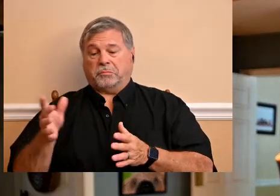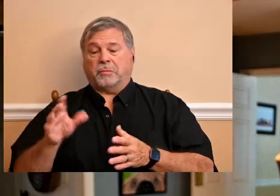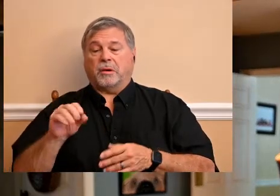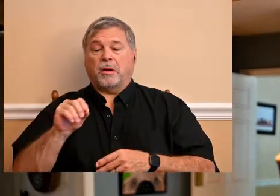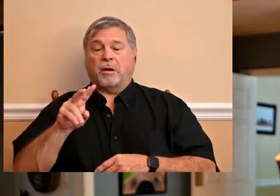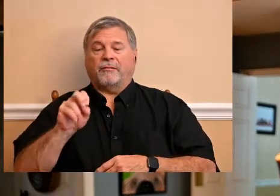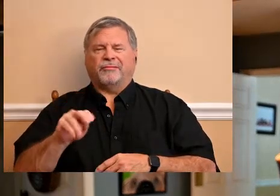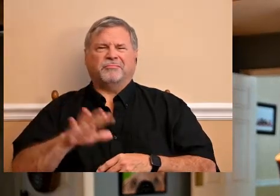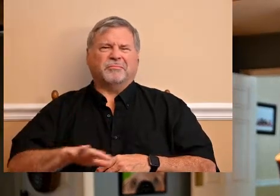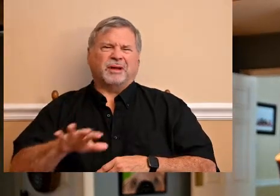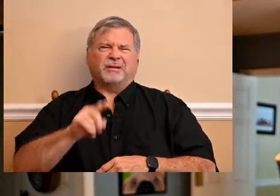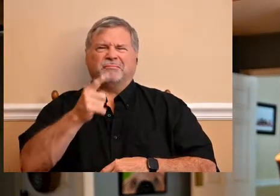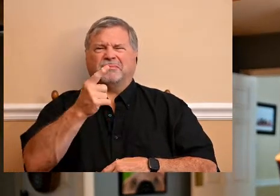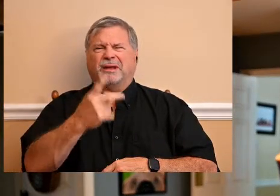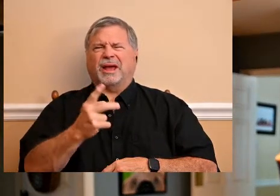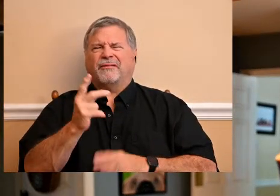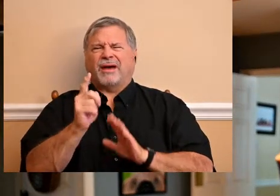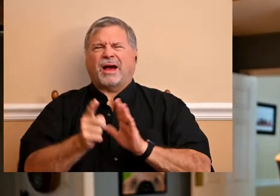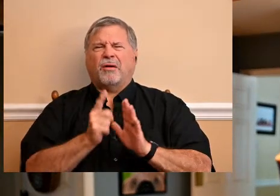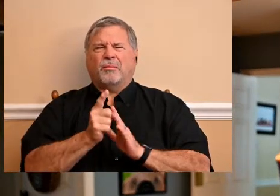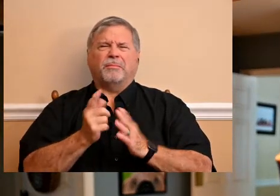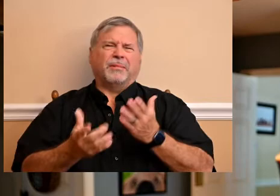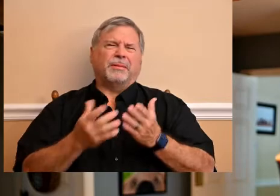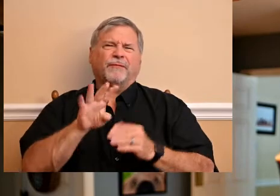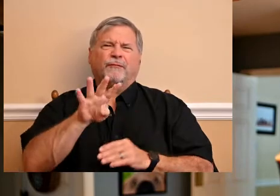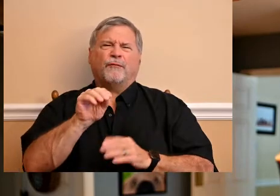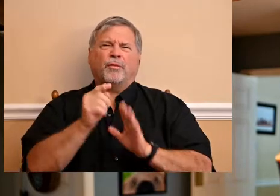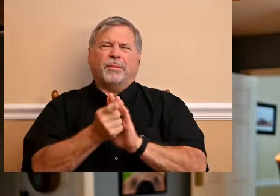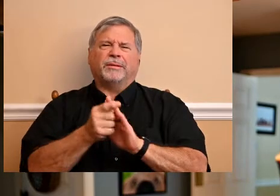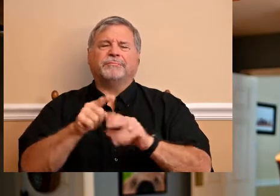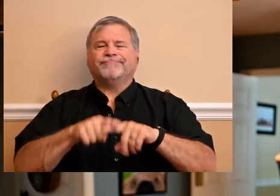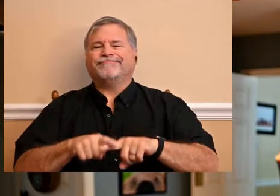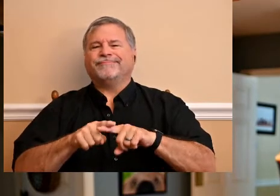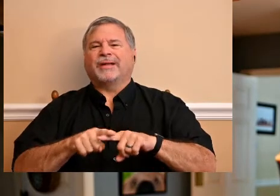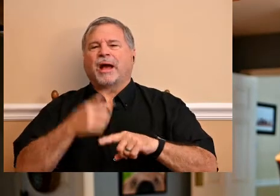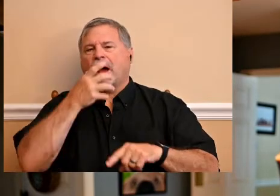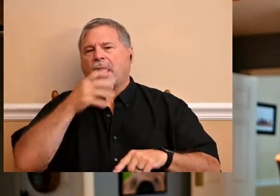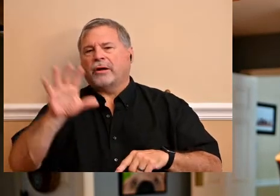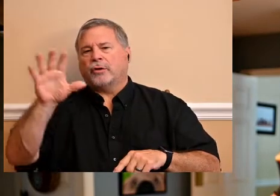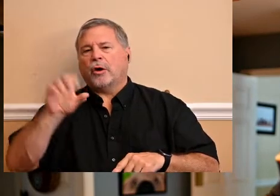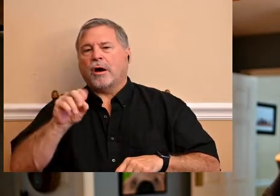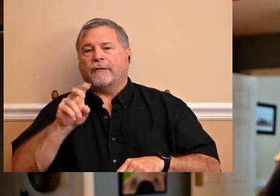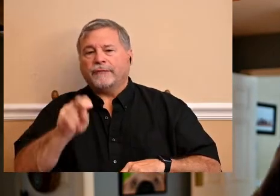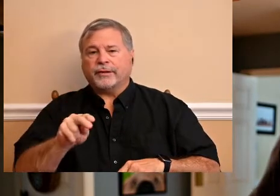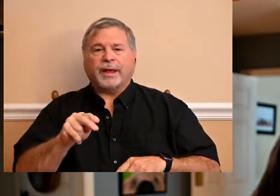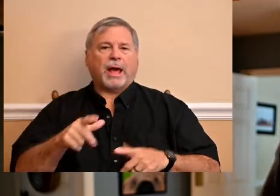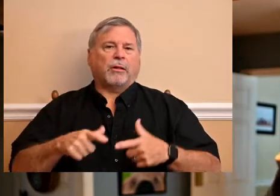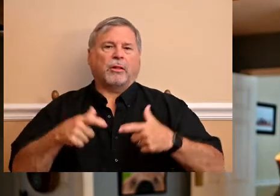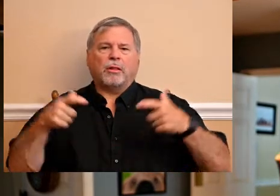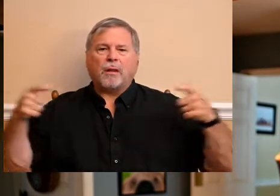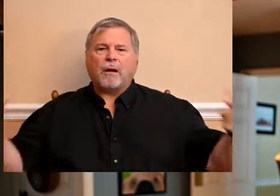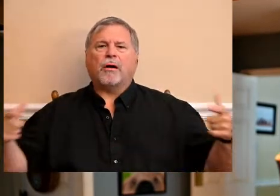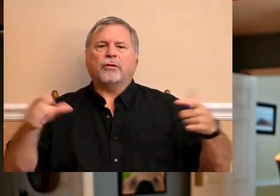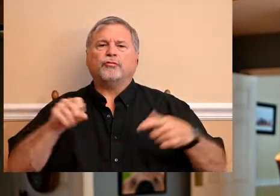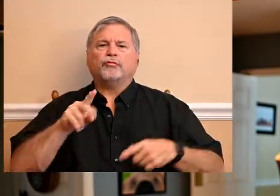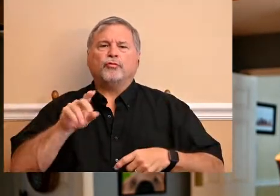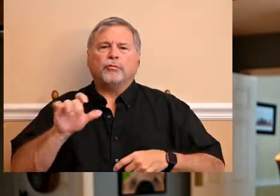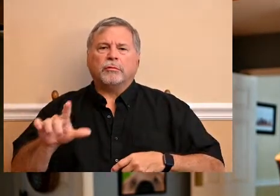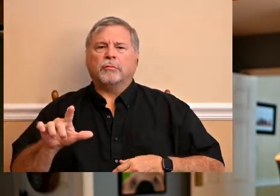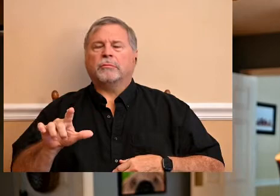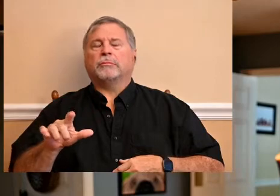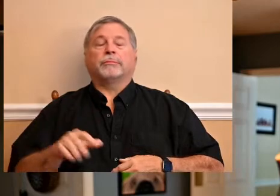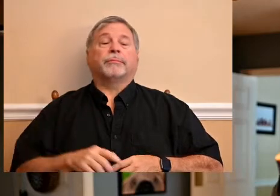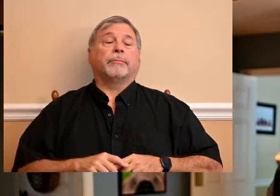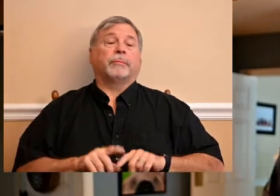So our strudel's been in the oven for about a half hour, maybe 40 minutes. Again, it depends on how hot your oven is,